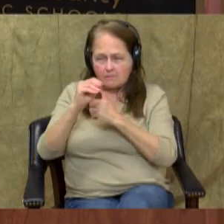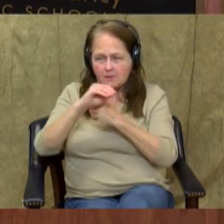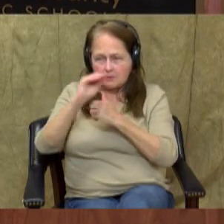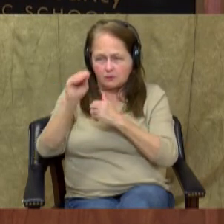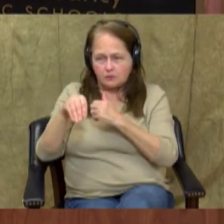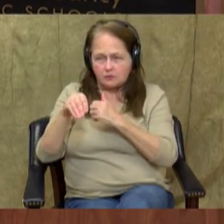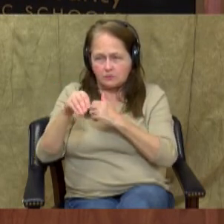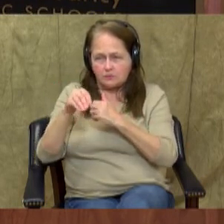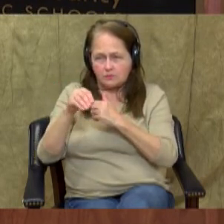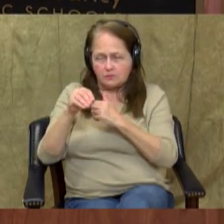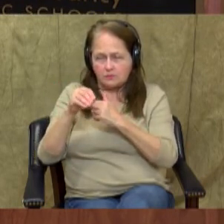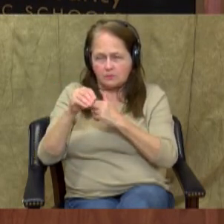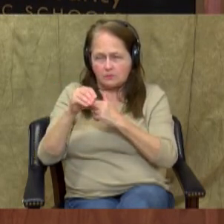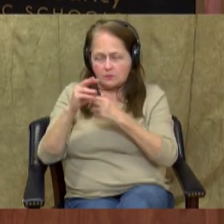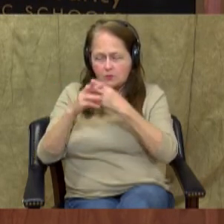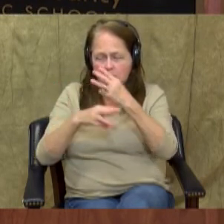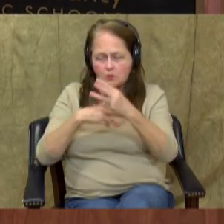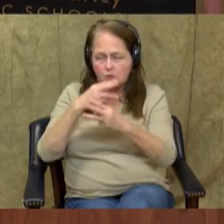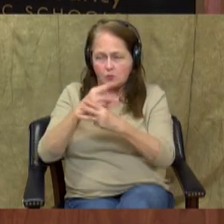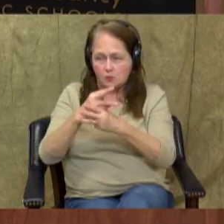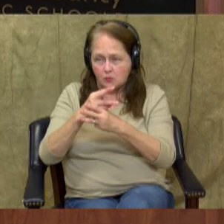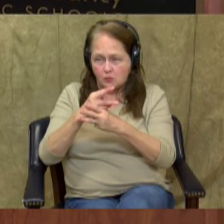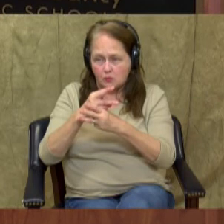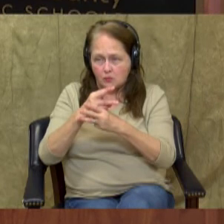50%. The world